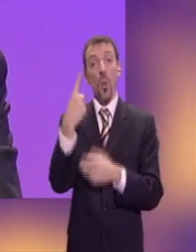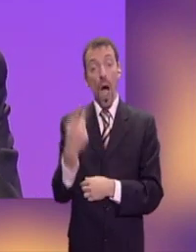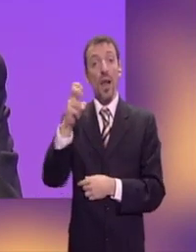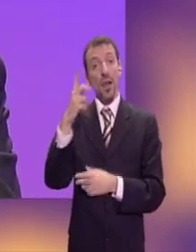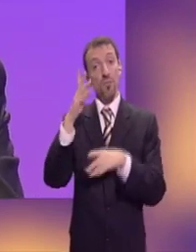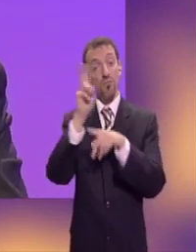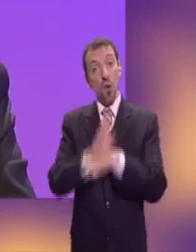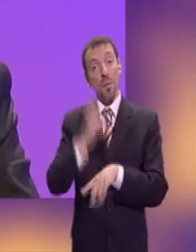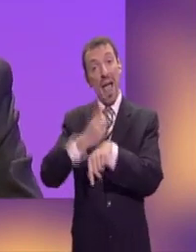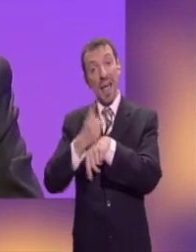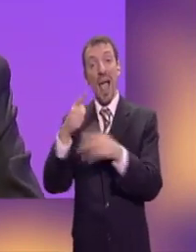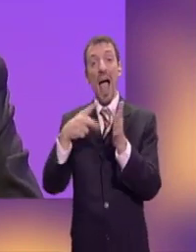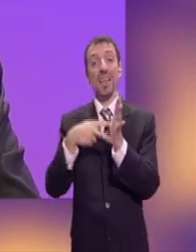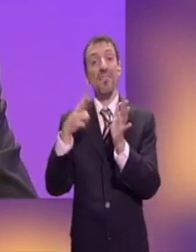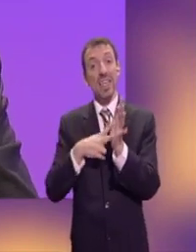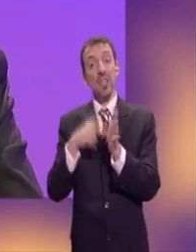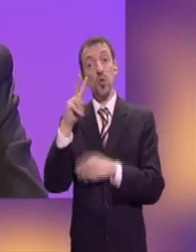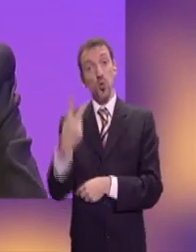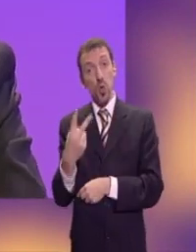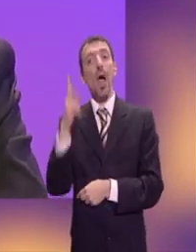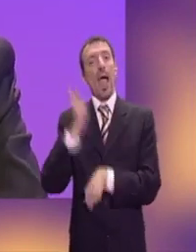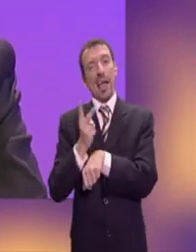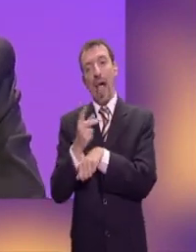again over on ITV2 very shortly.